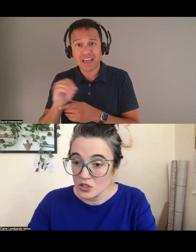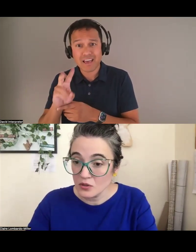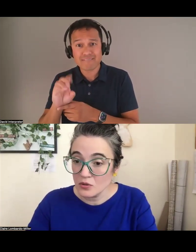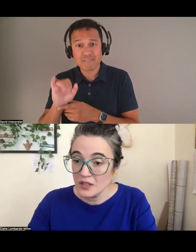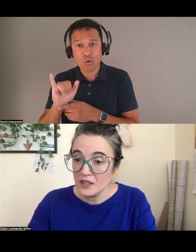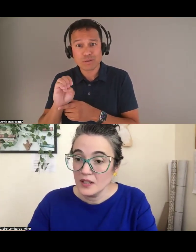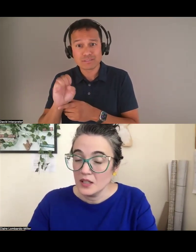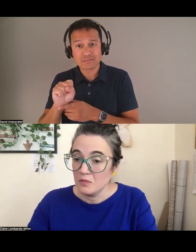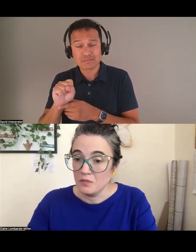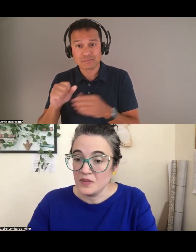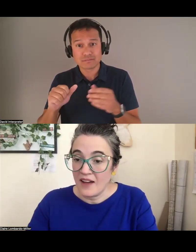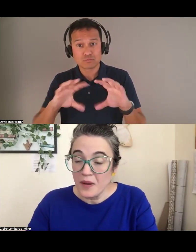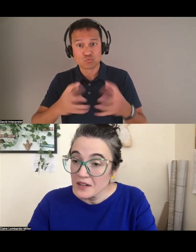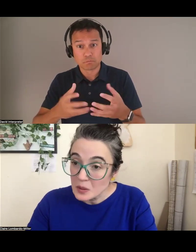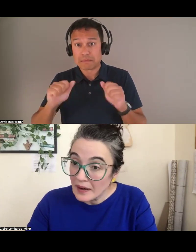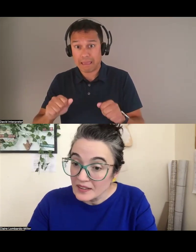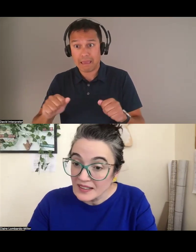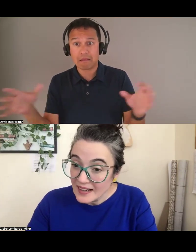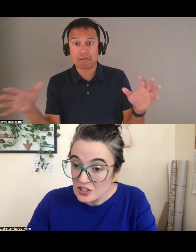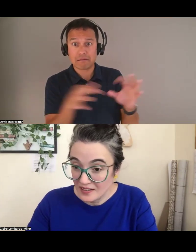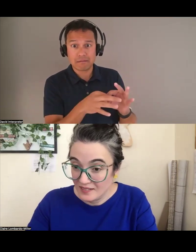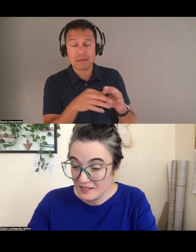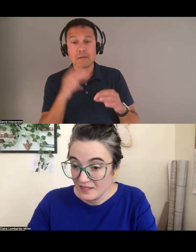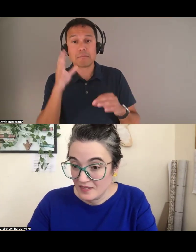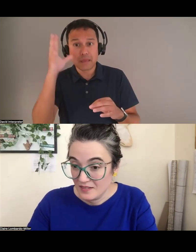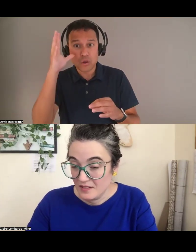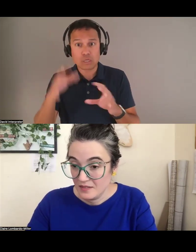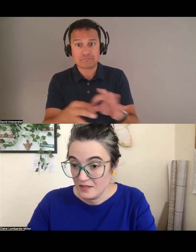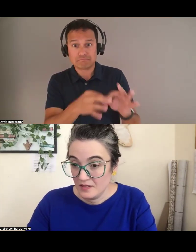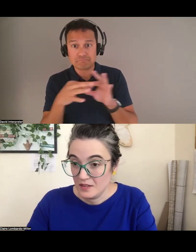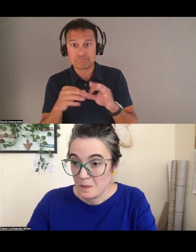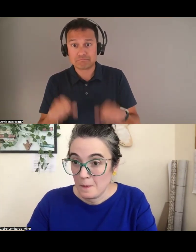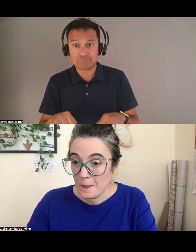start to have parent to parent connection?